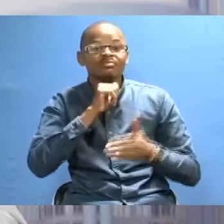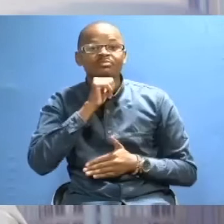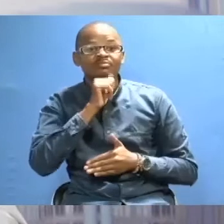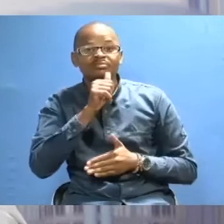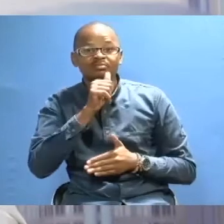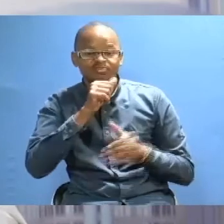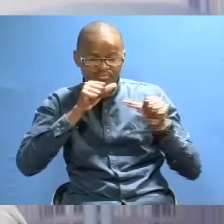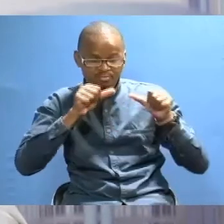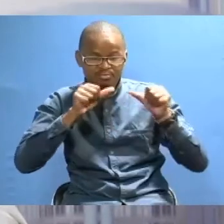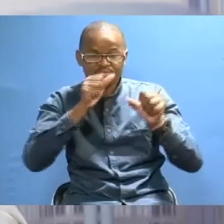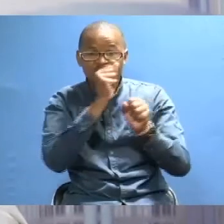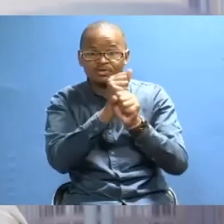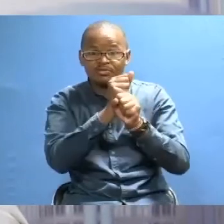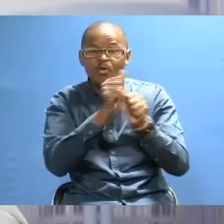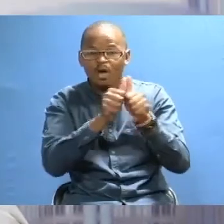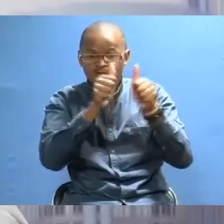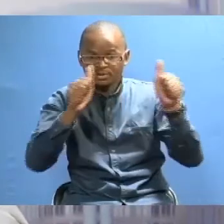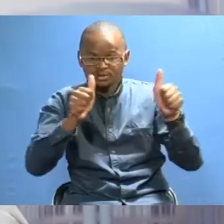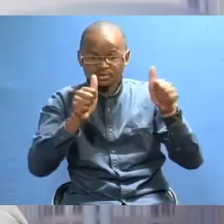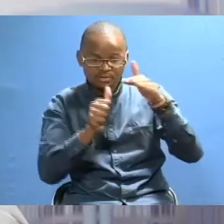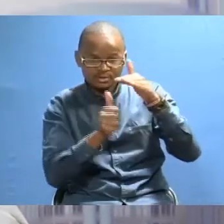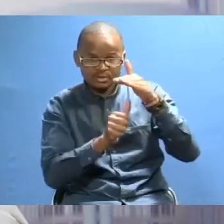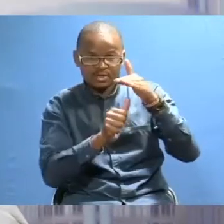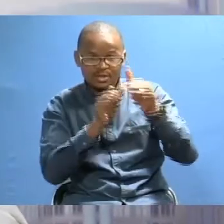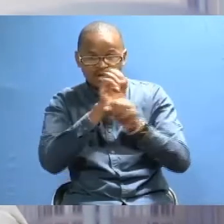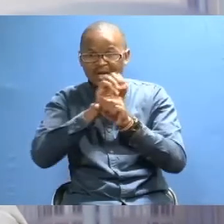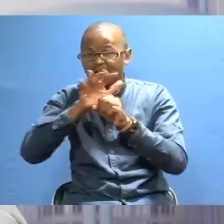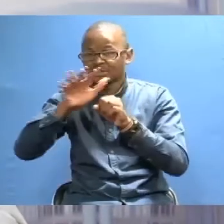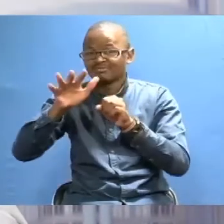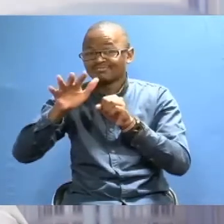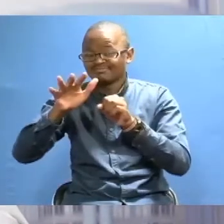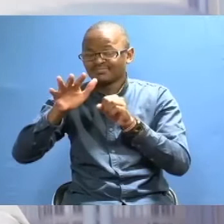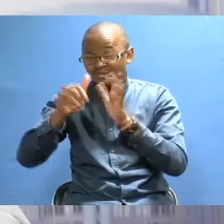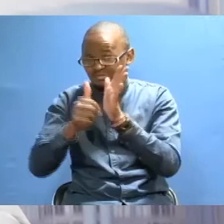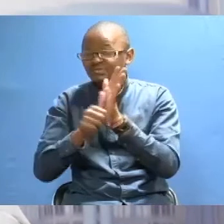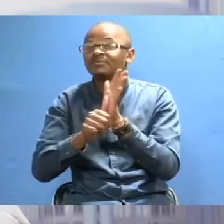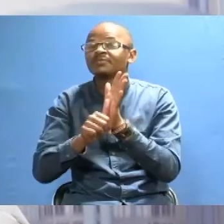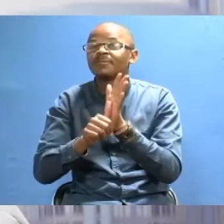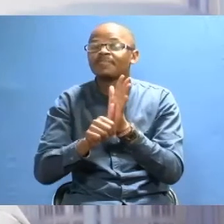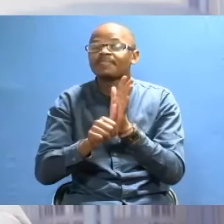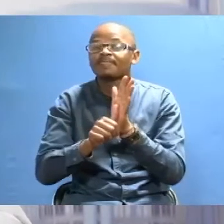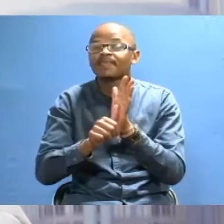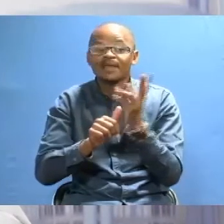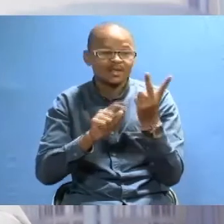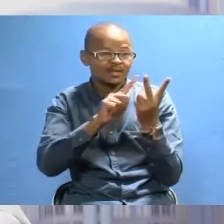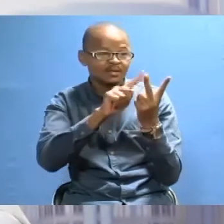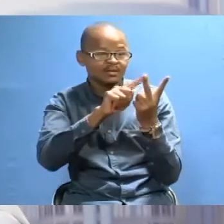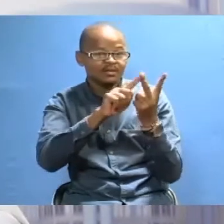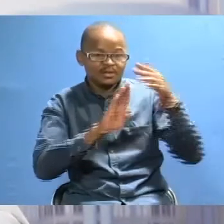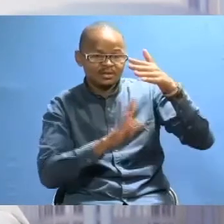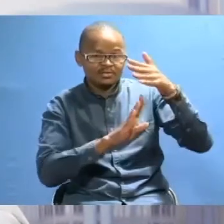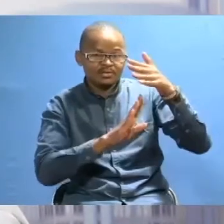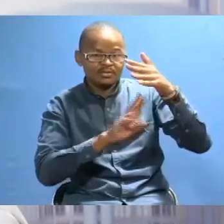not have continued to operate smoothly under the COVID-19 pandemic situation. Second,